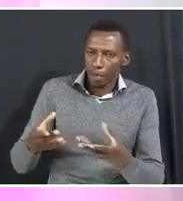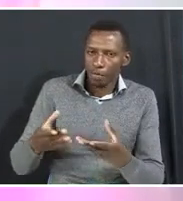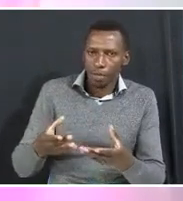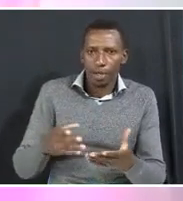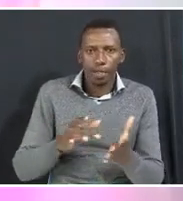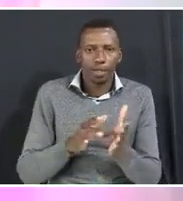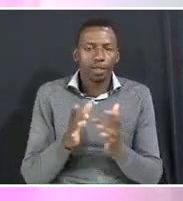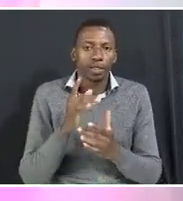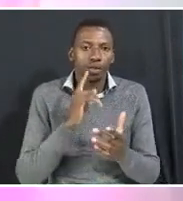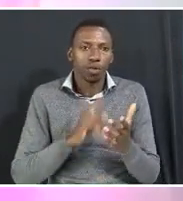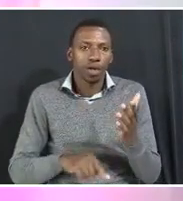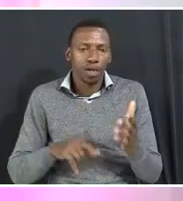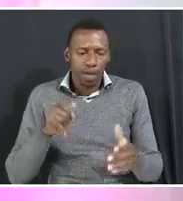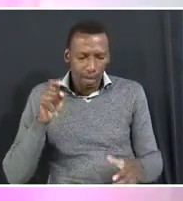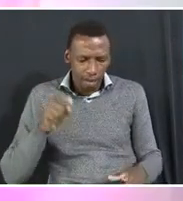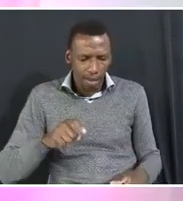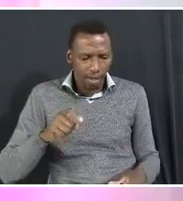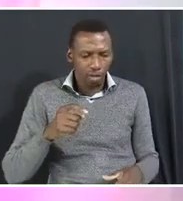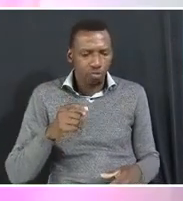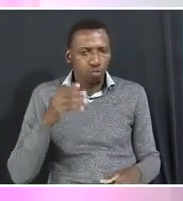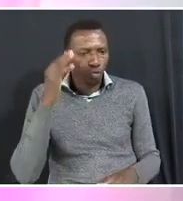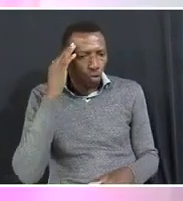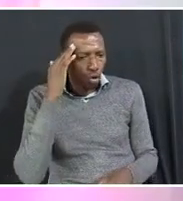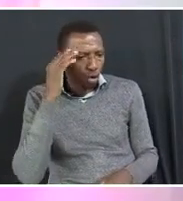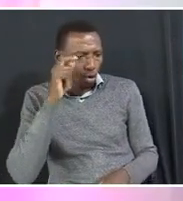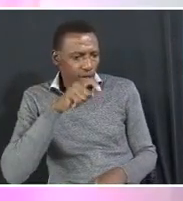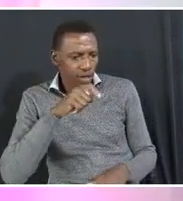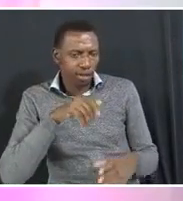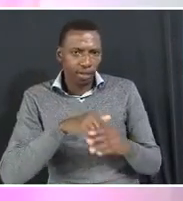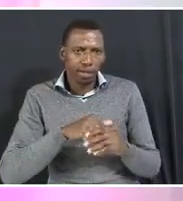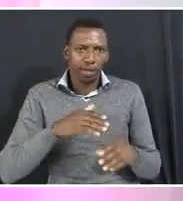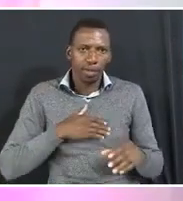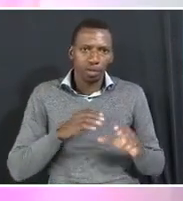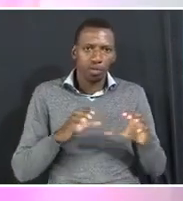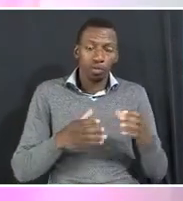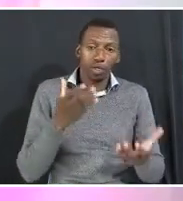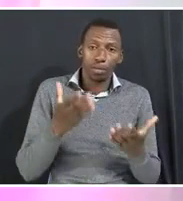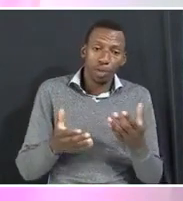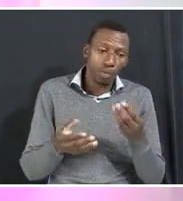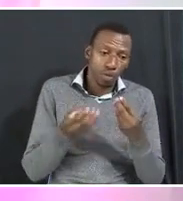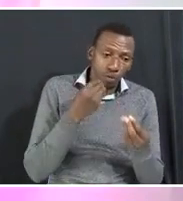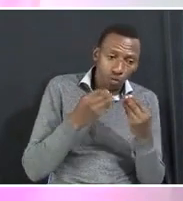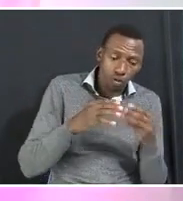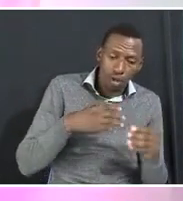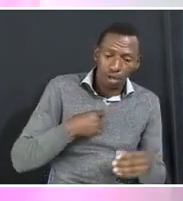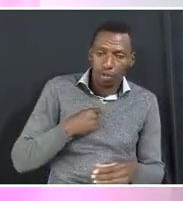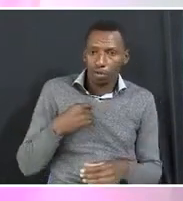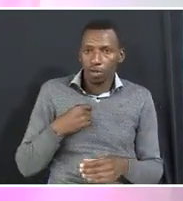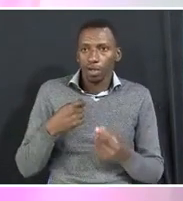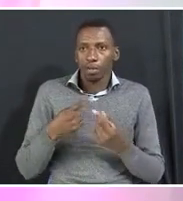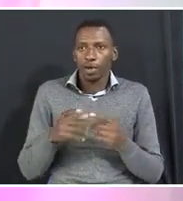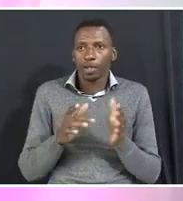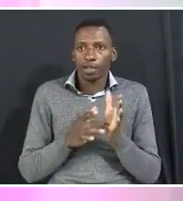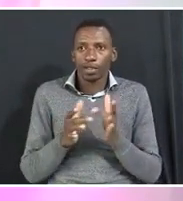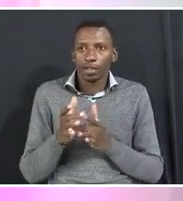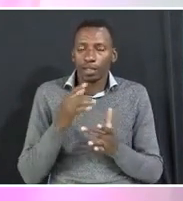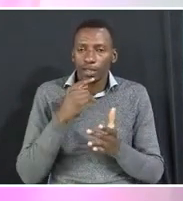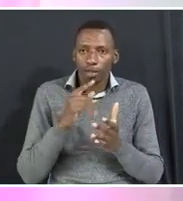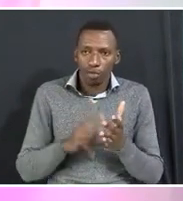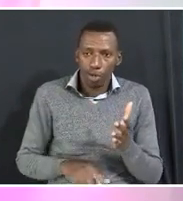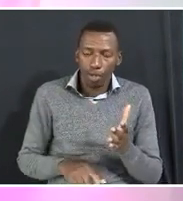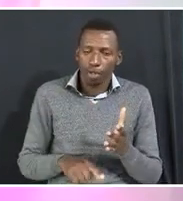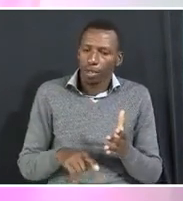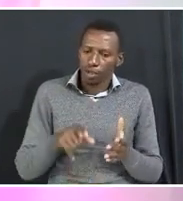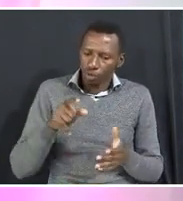my community. It could just be food, it could just be clothes, but Jesus says I need to engage with